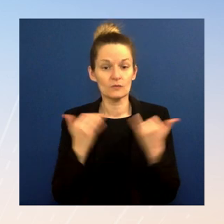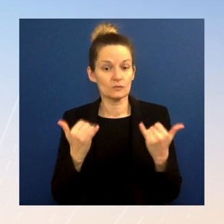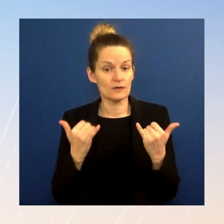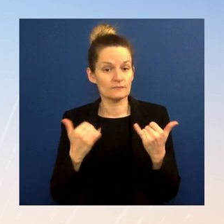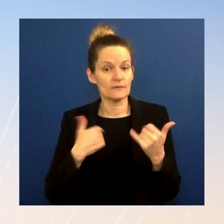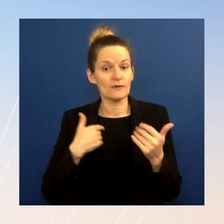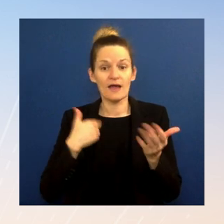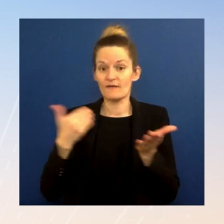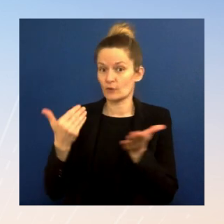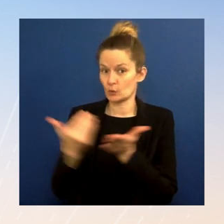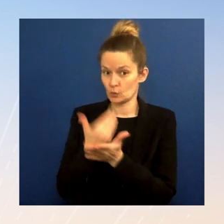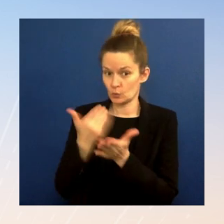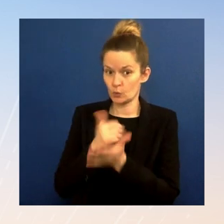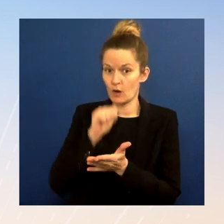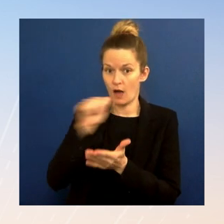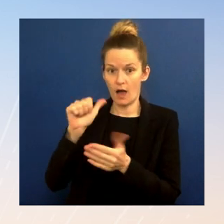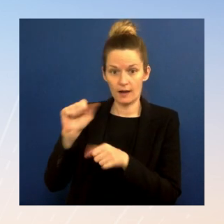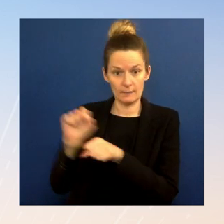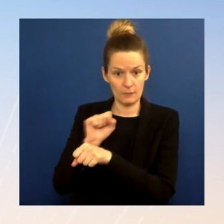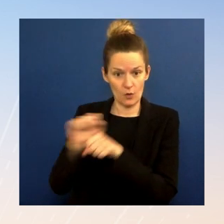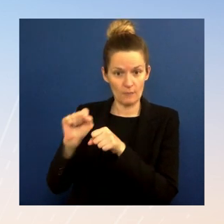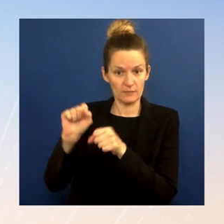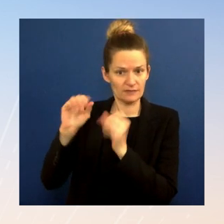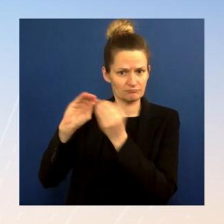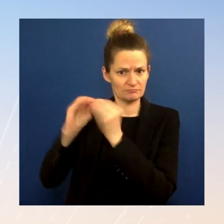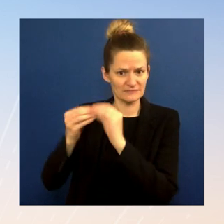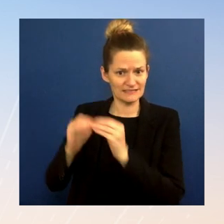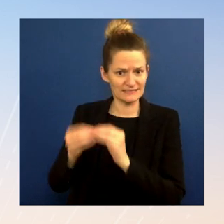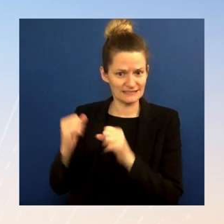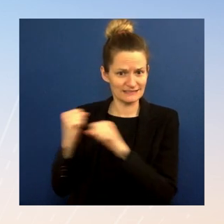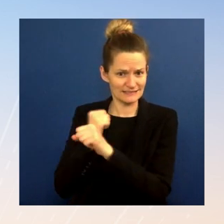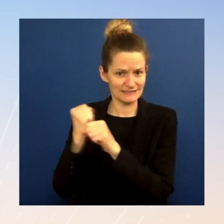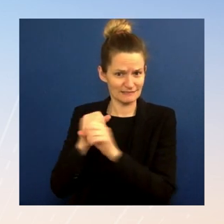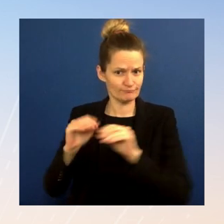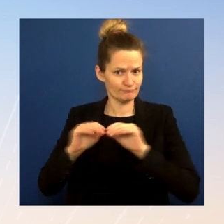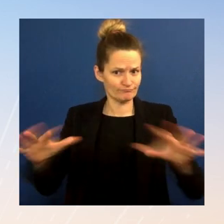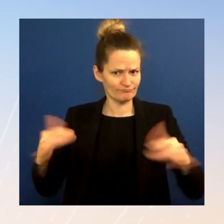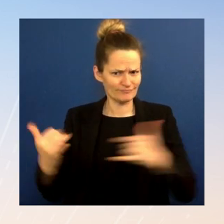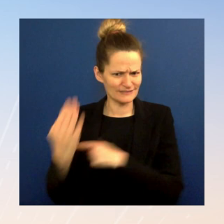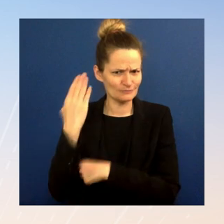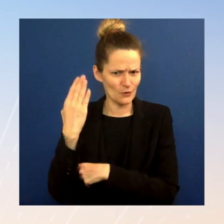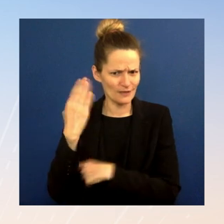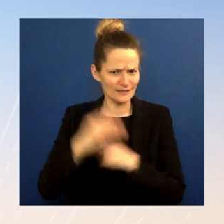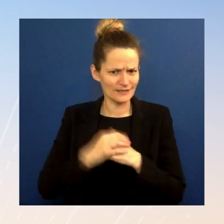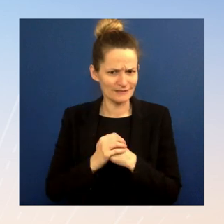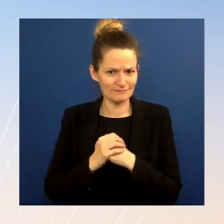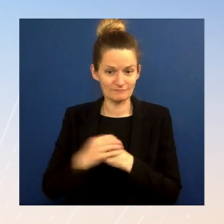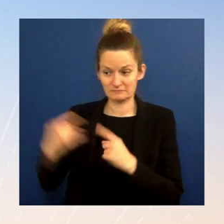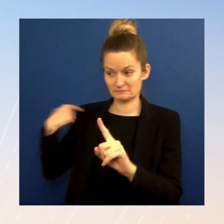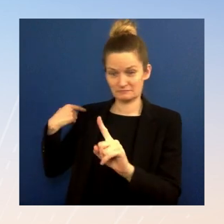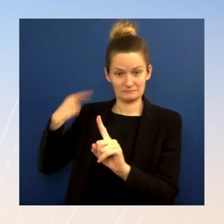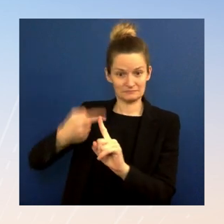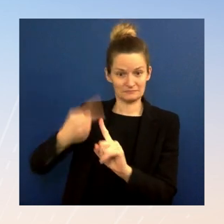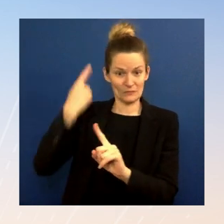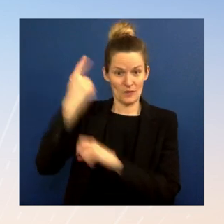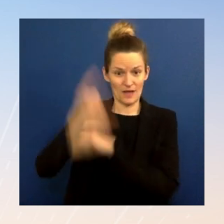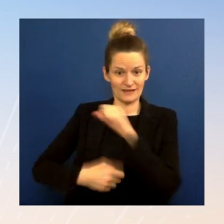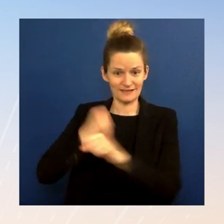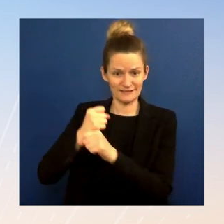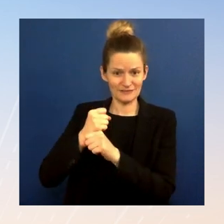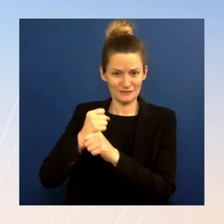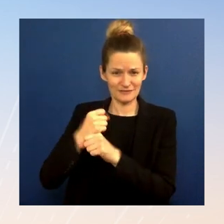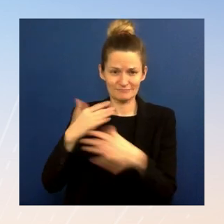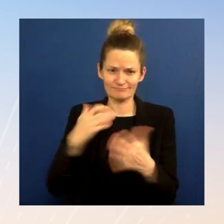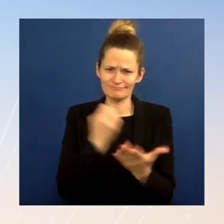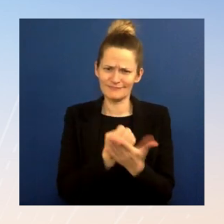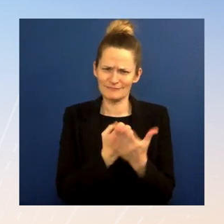President Biden has brought the American labor market back to one of its strongest positions in history, driving a robust recovery from the economic